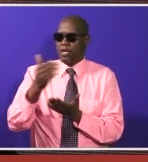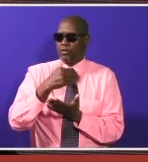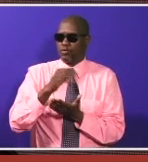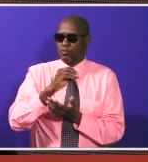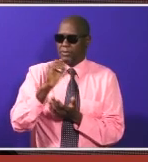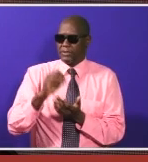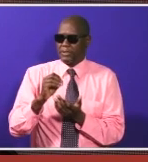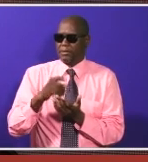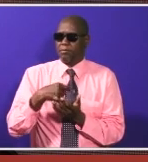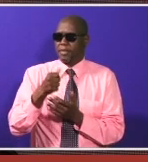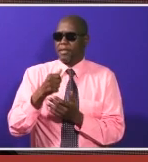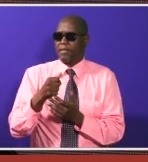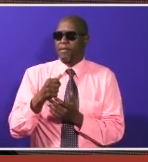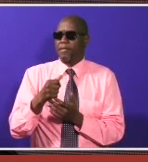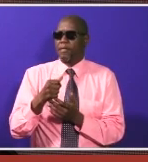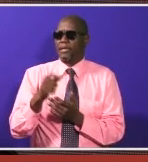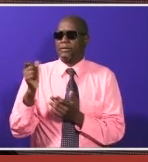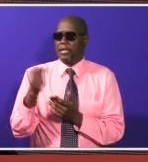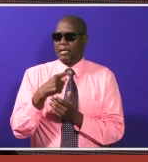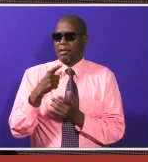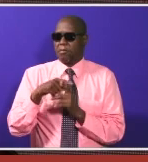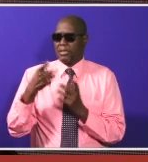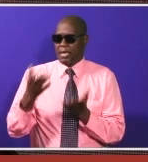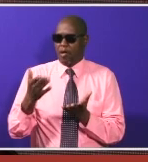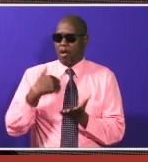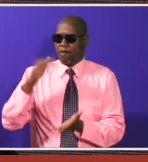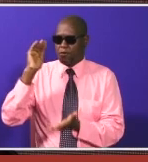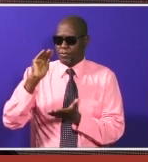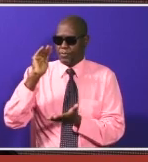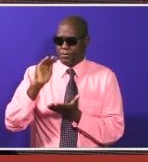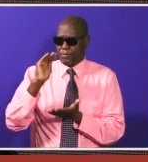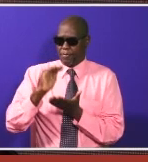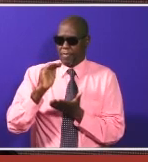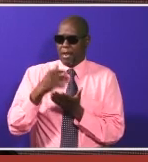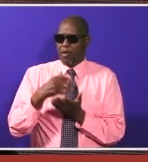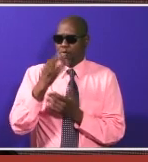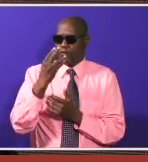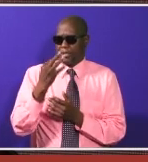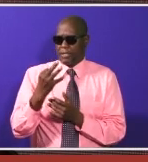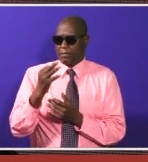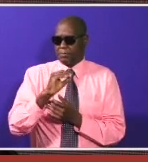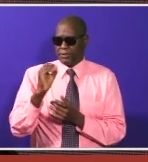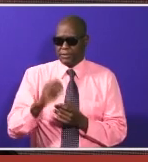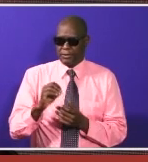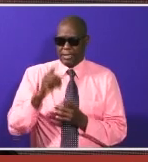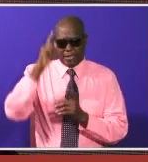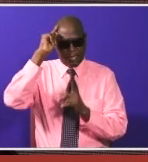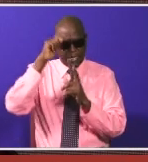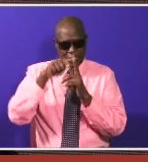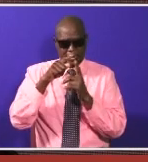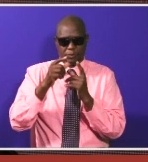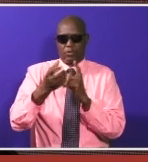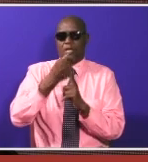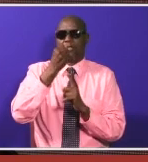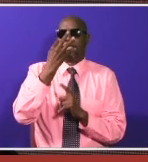wage bill. But the good news is it has been declining. We are currently at 43%. Now, the target is 35%